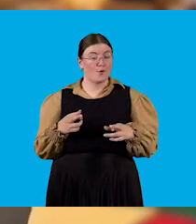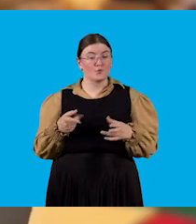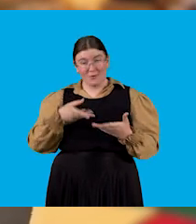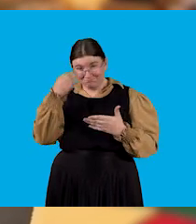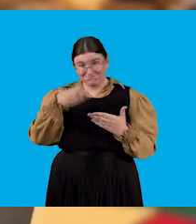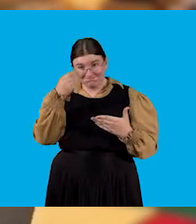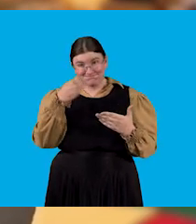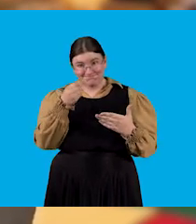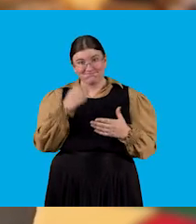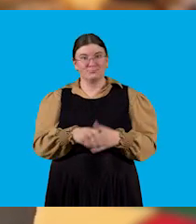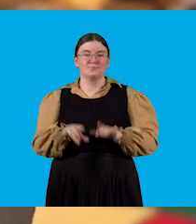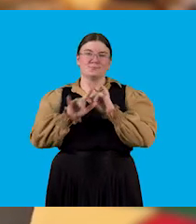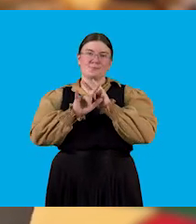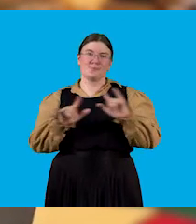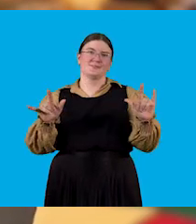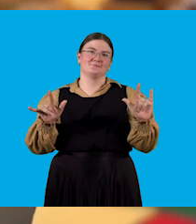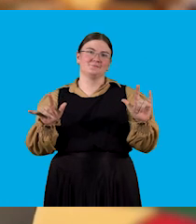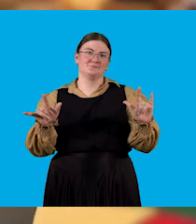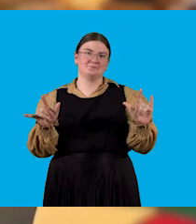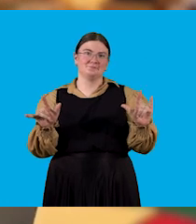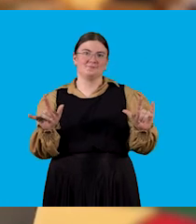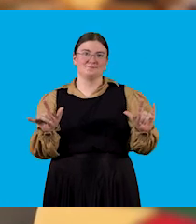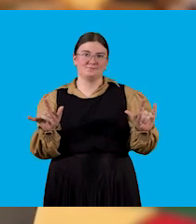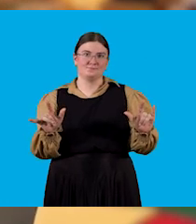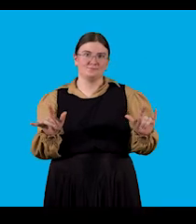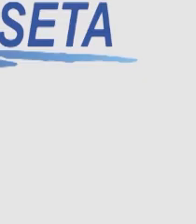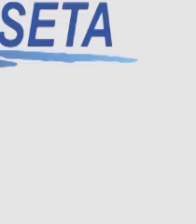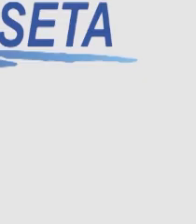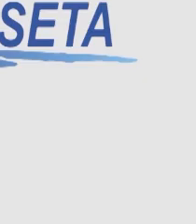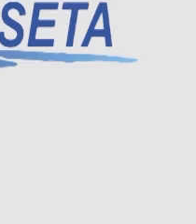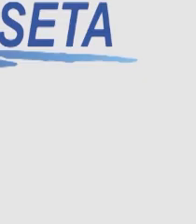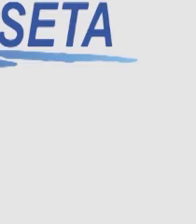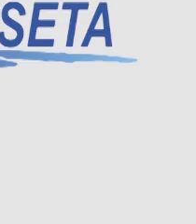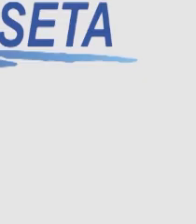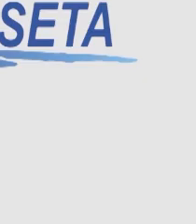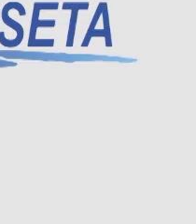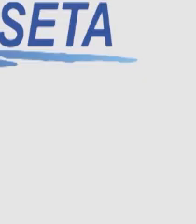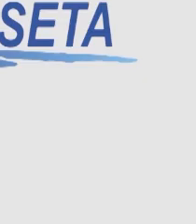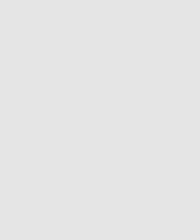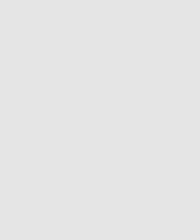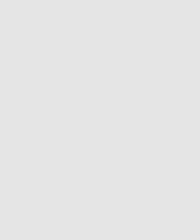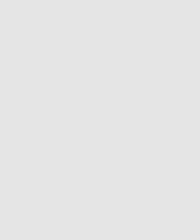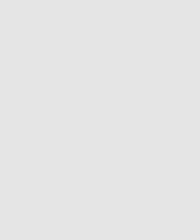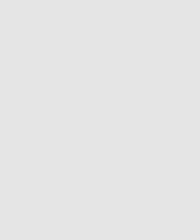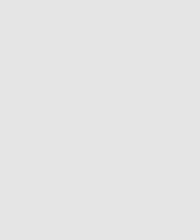have learned a lot. Goodbye.